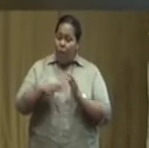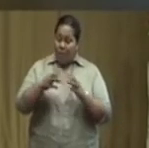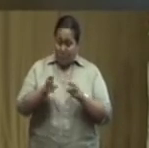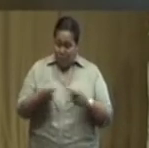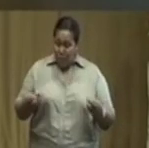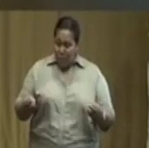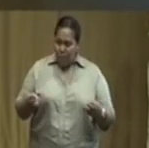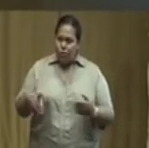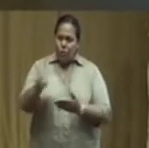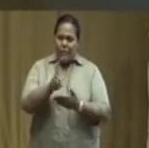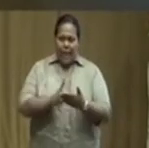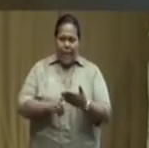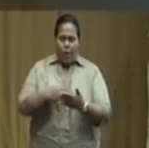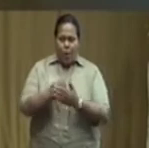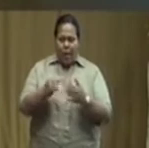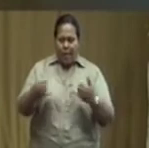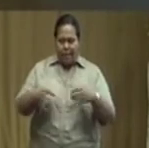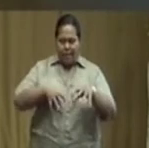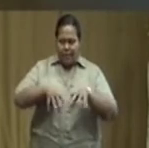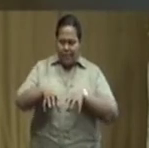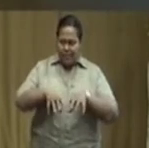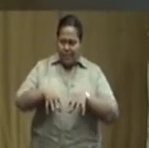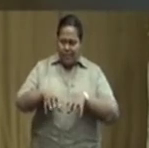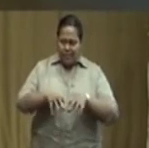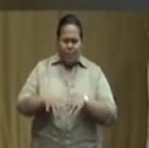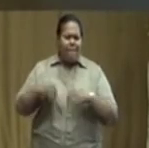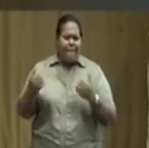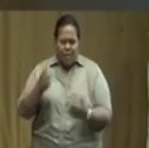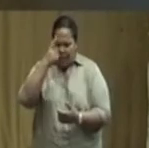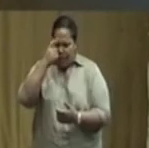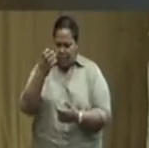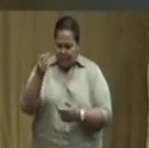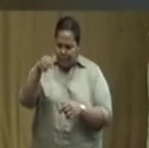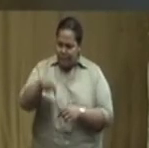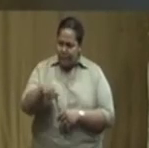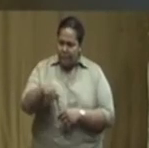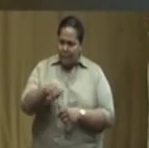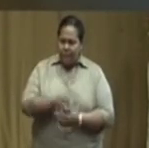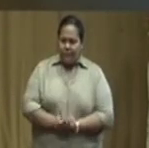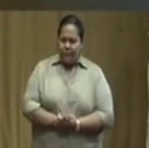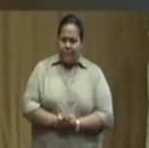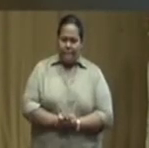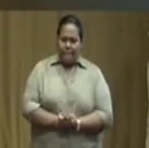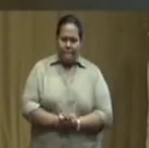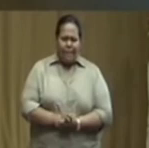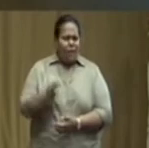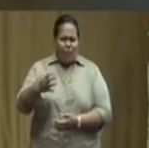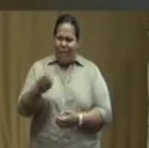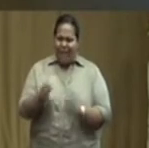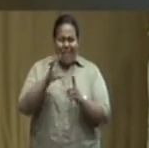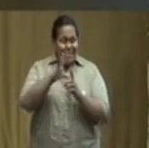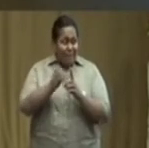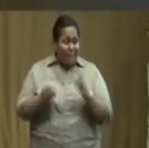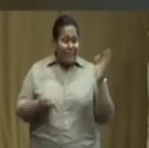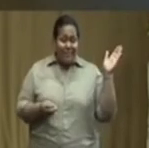again, countless different ideas that you can use. We don't have time for me to go through any specific examples, but if anybody